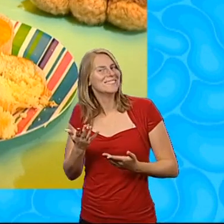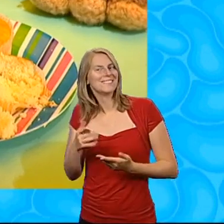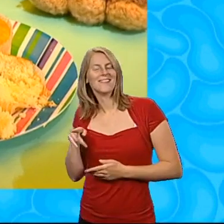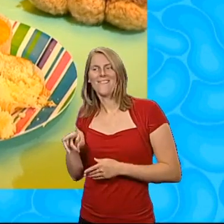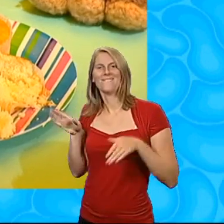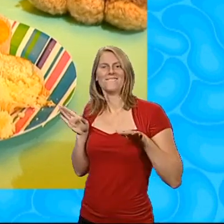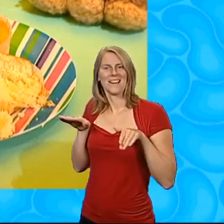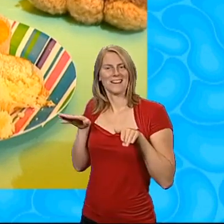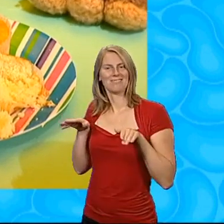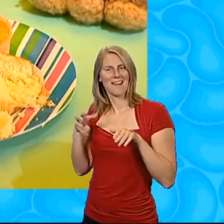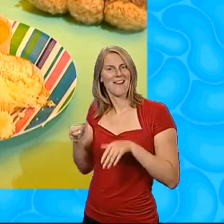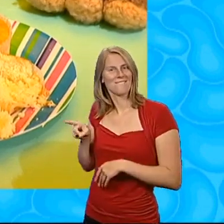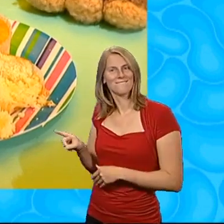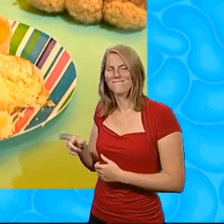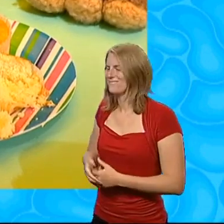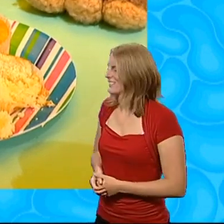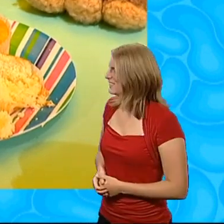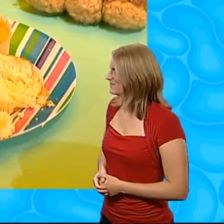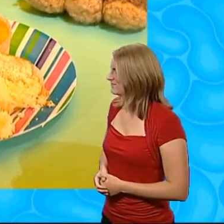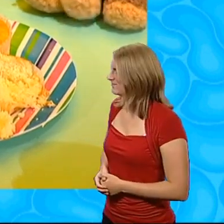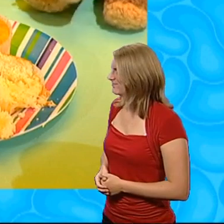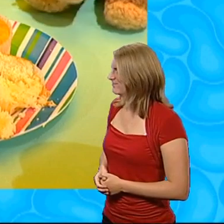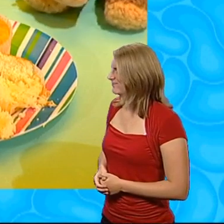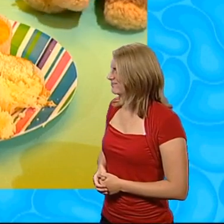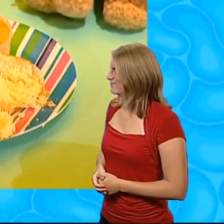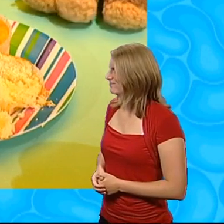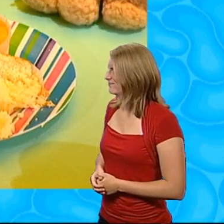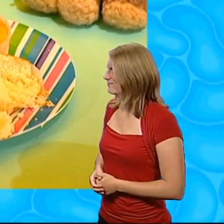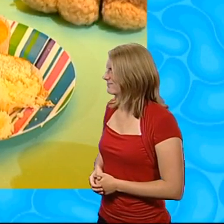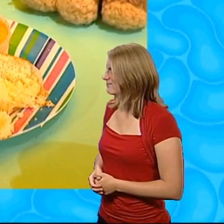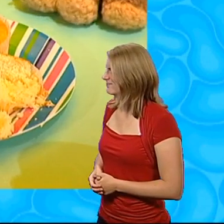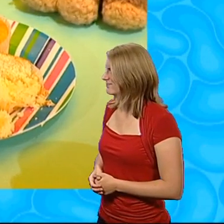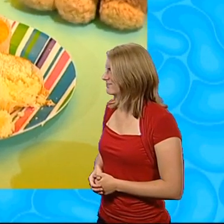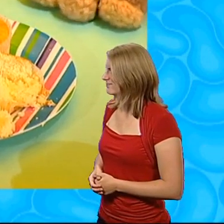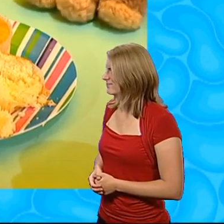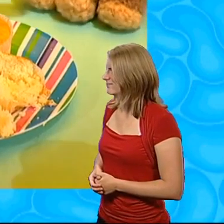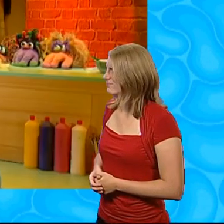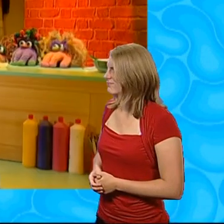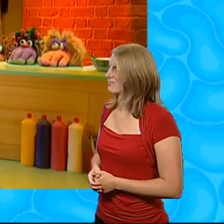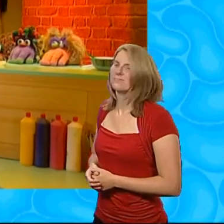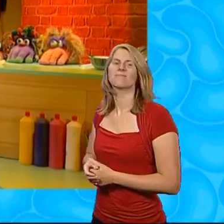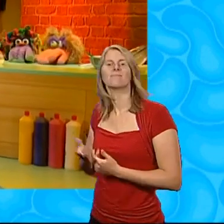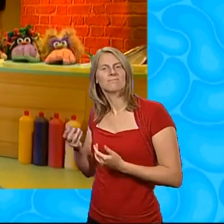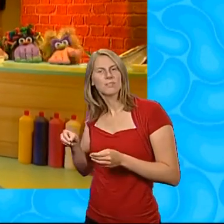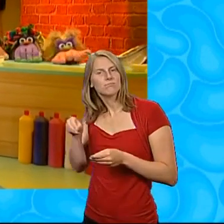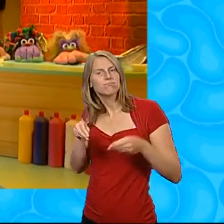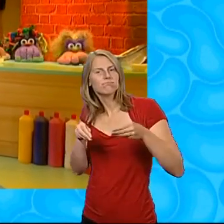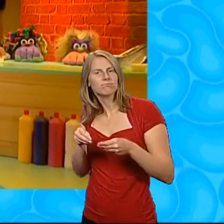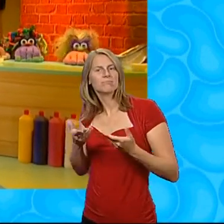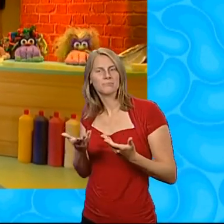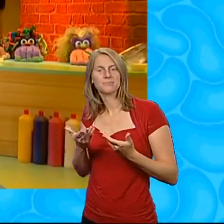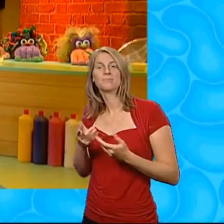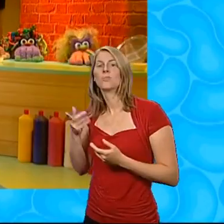in, like that, and then you've got your fairy wings. And then you add your last little bit. If you could pass me the sieve and the